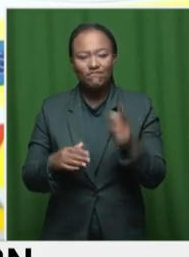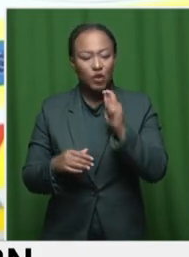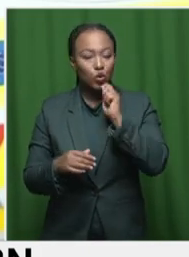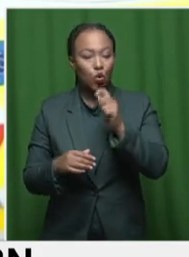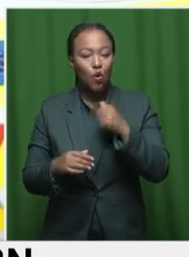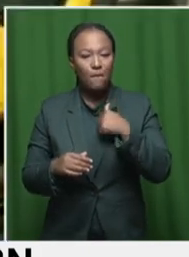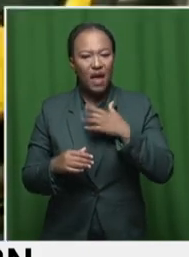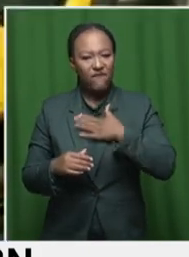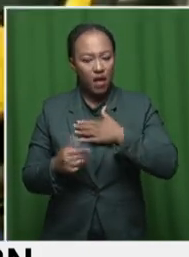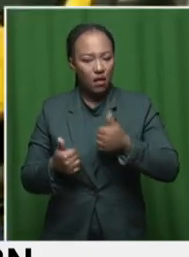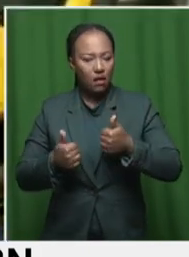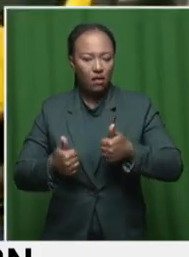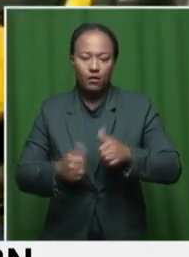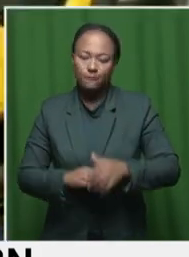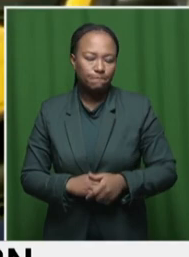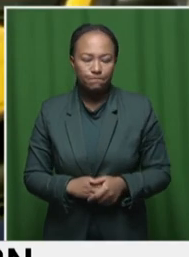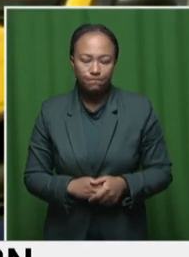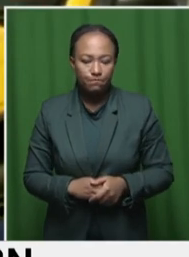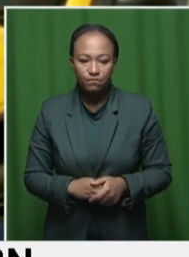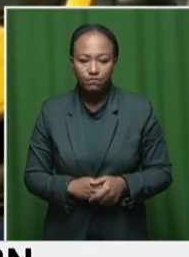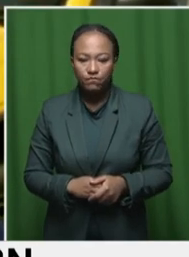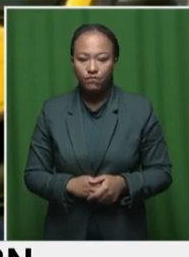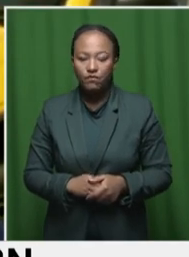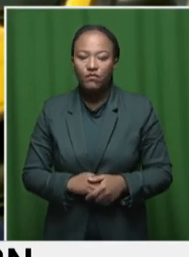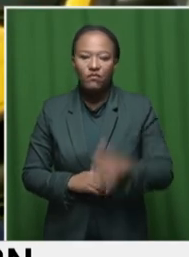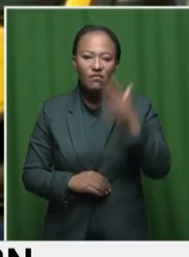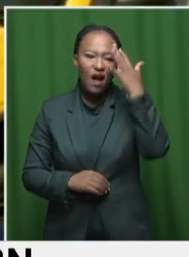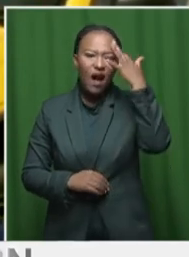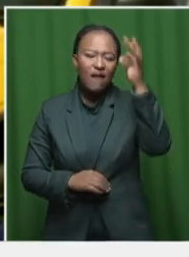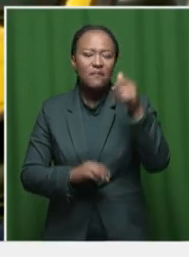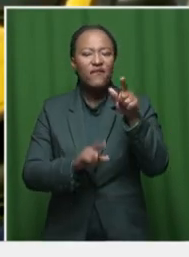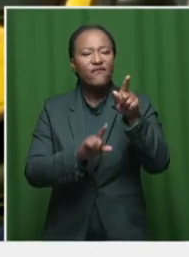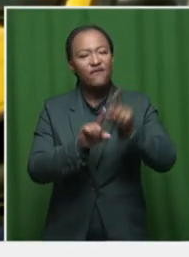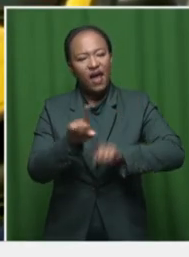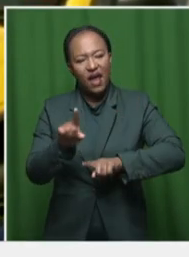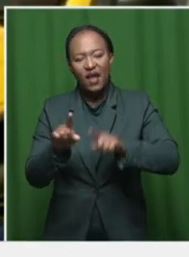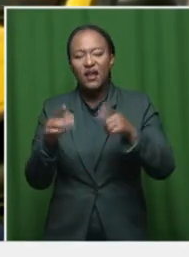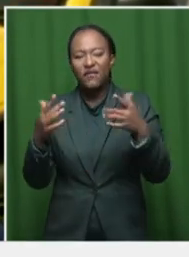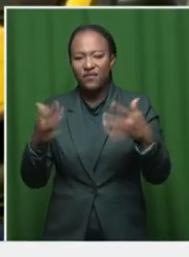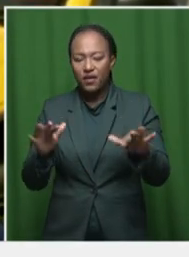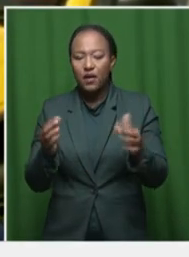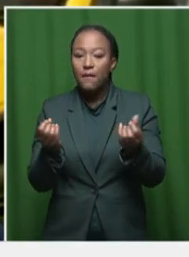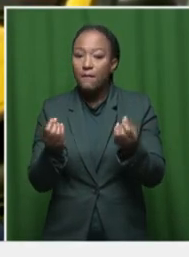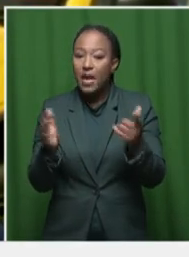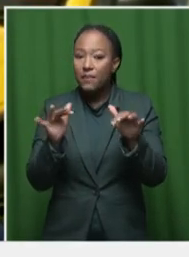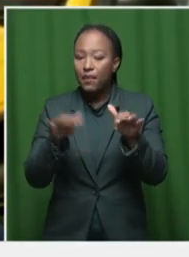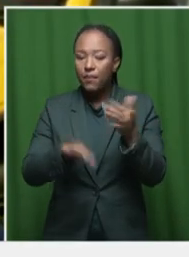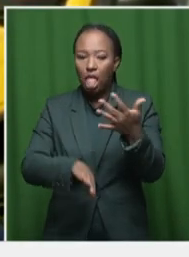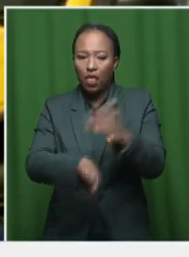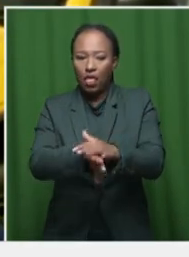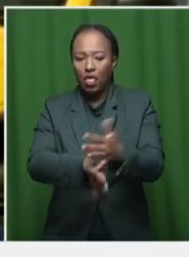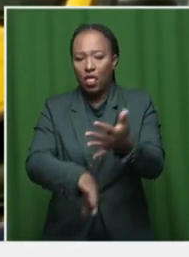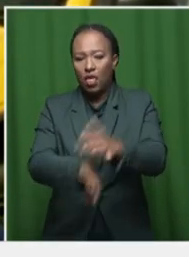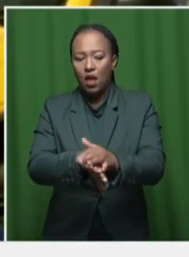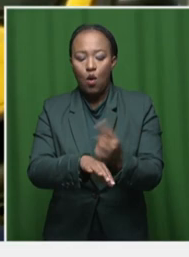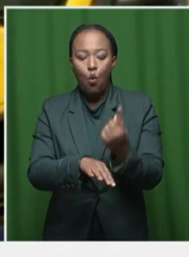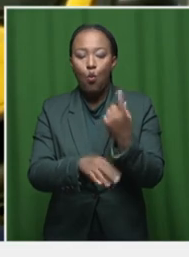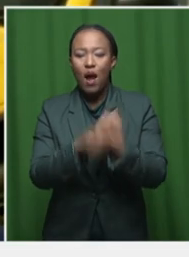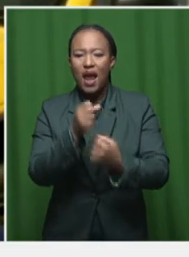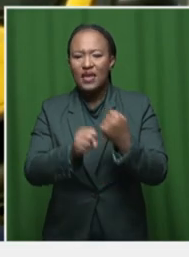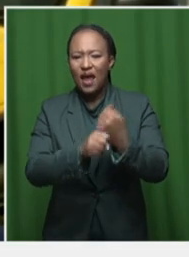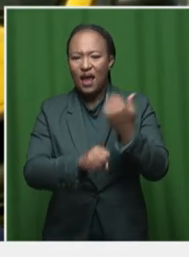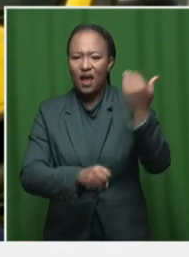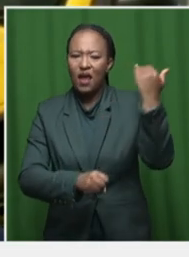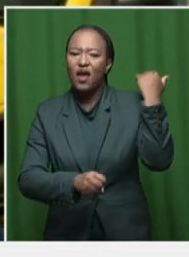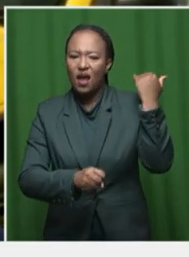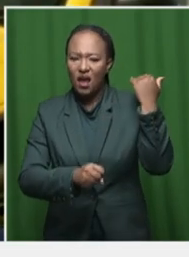okay. It will take time. The government failed, as many people have been killed after that. When this started, it's about a year, actually it's maybe about